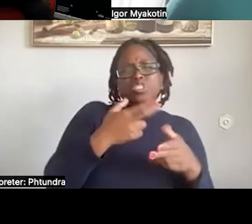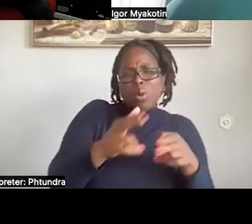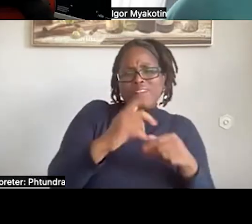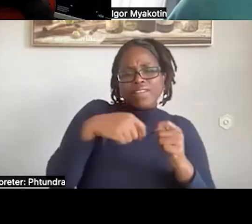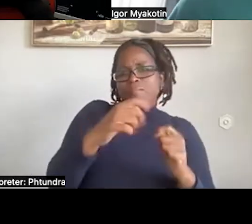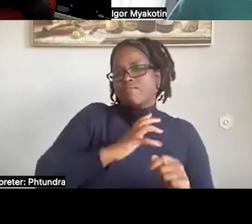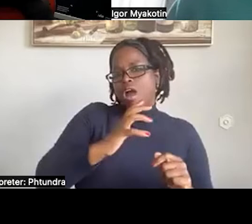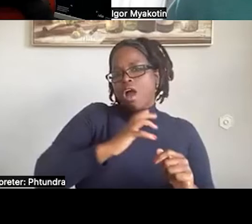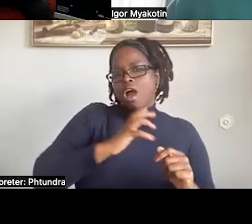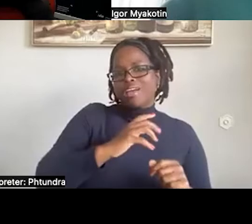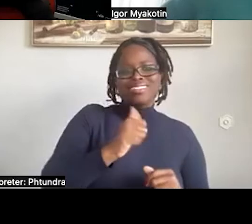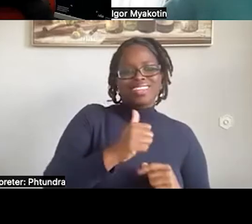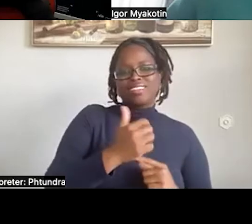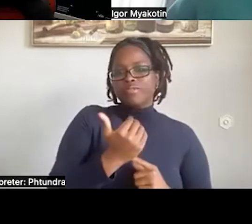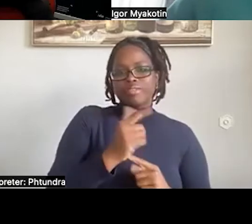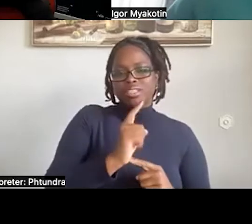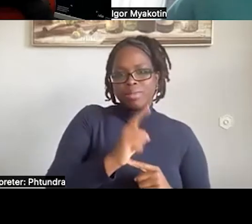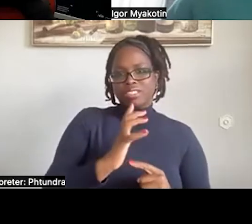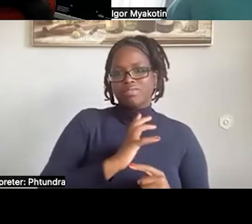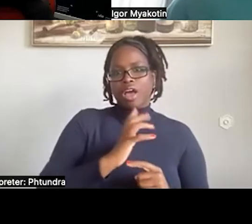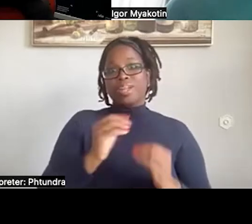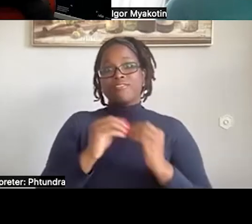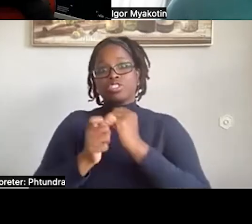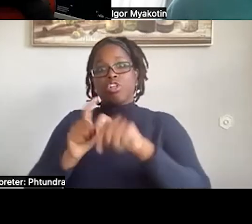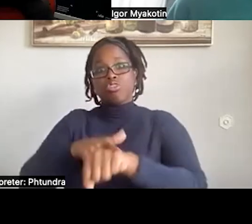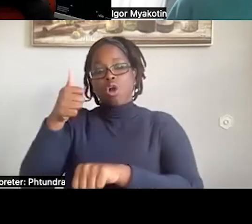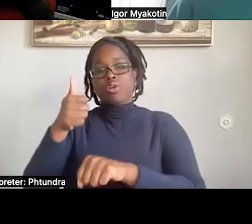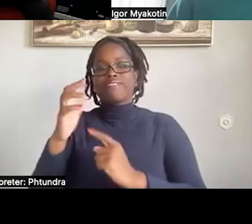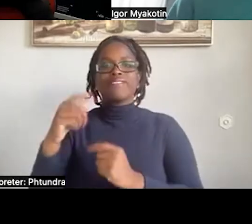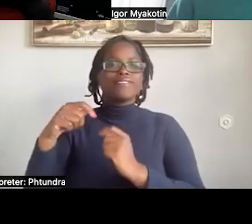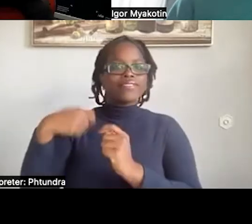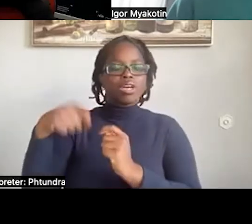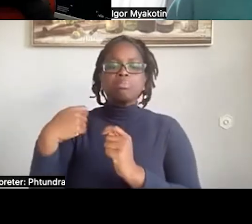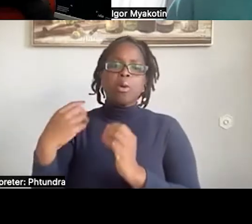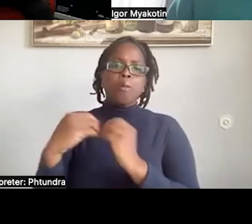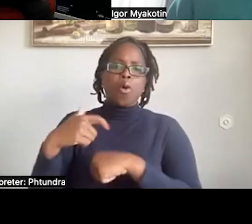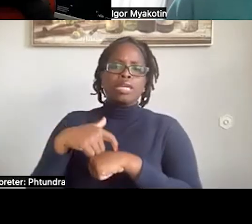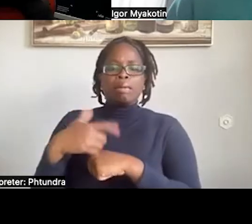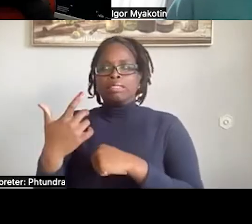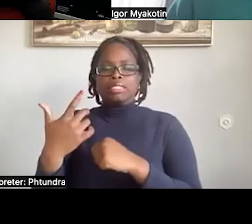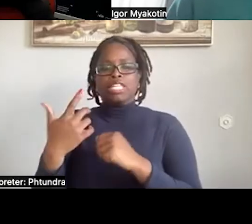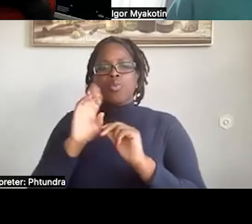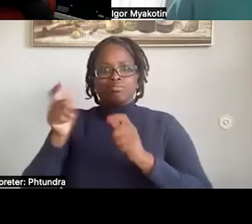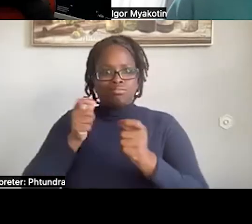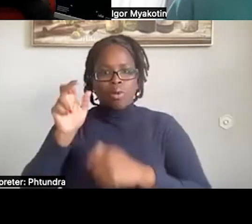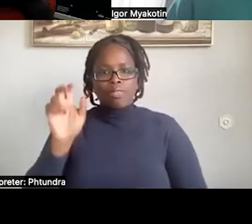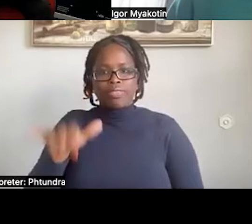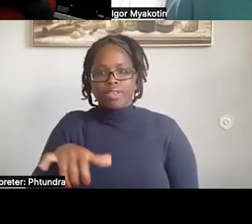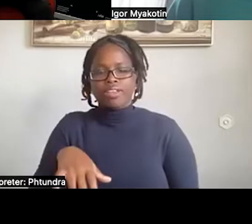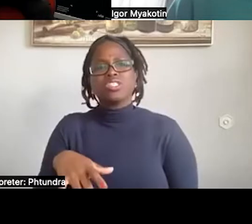And they have 10 years ago, they have 2 funds to make their film. So it was really